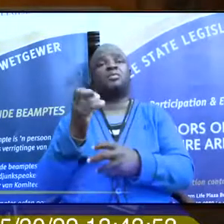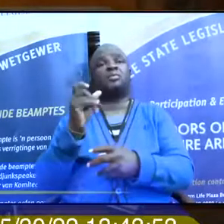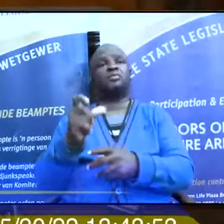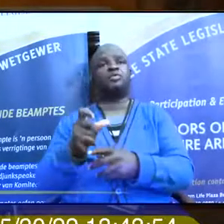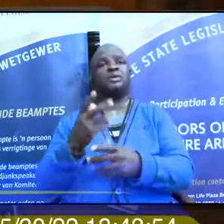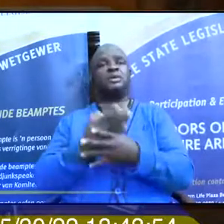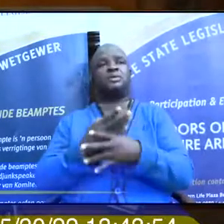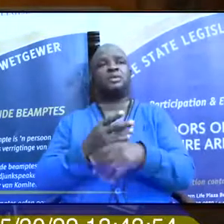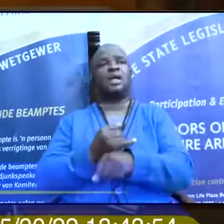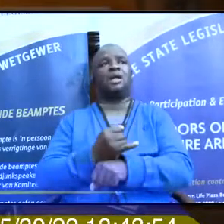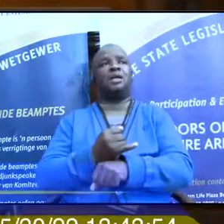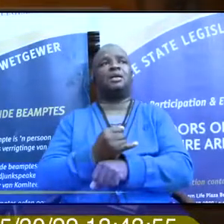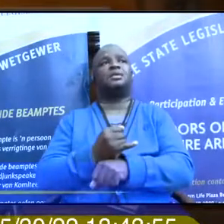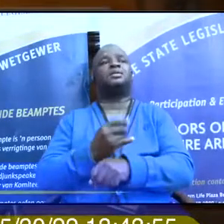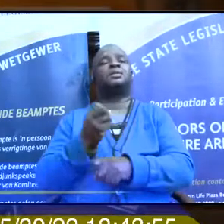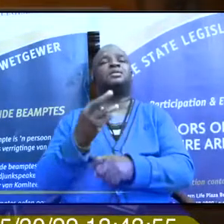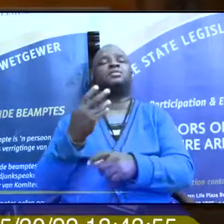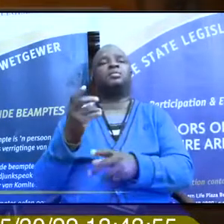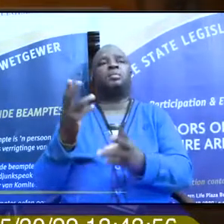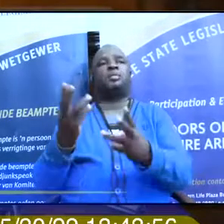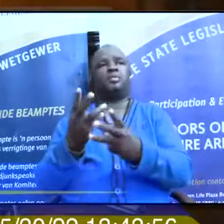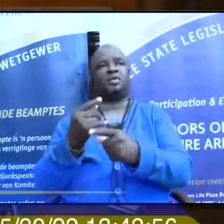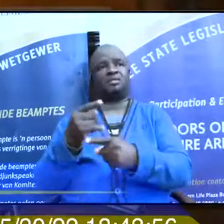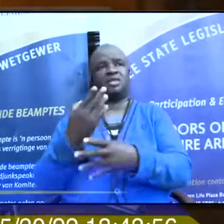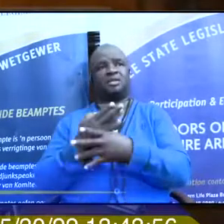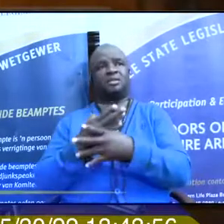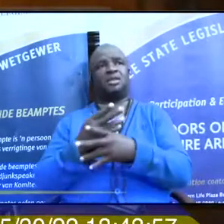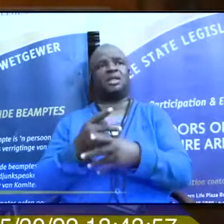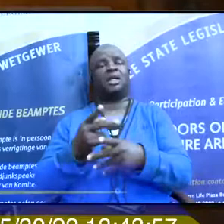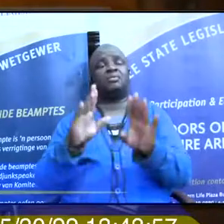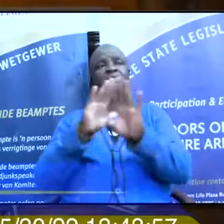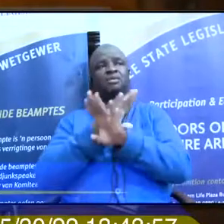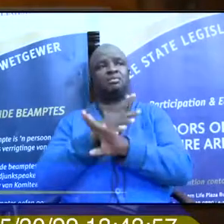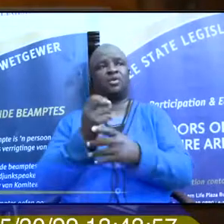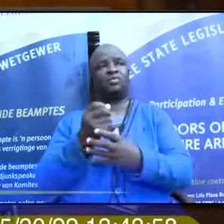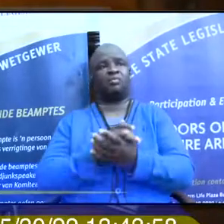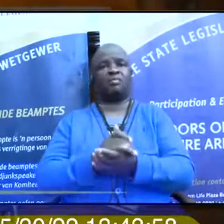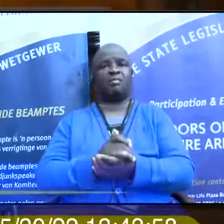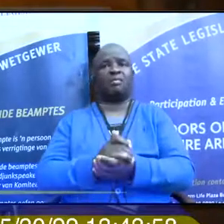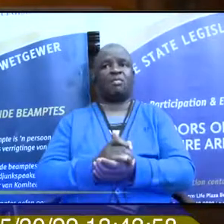an early shift and those who are working a late shift